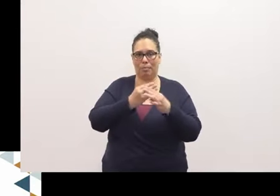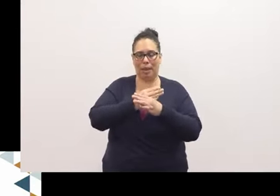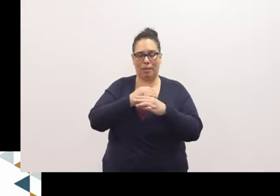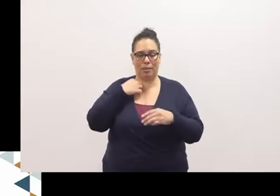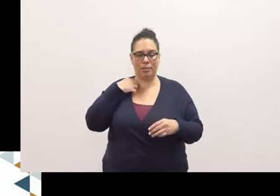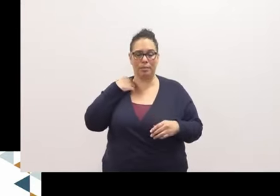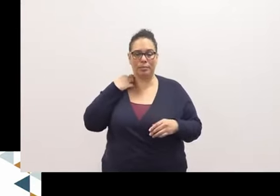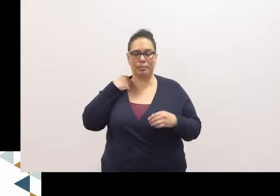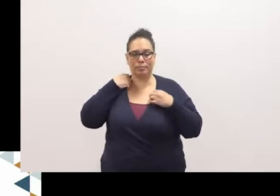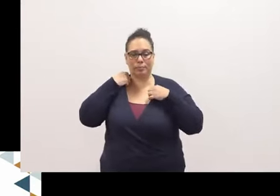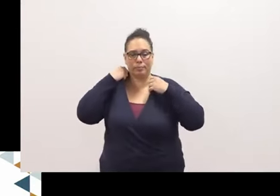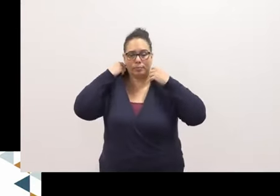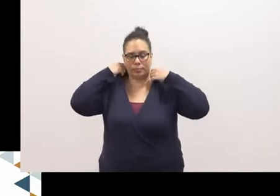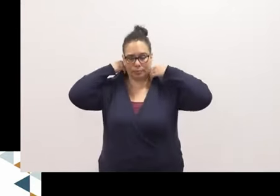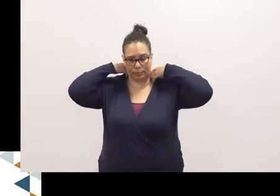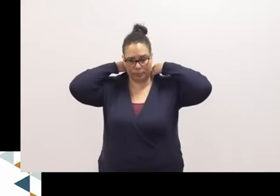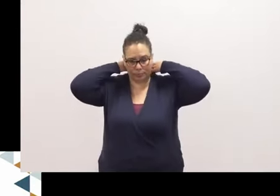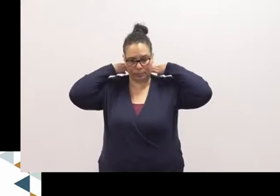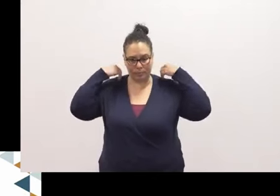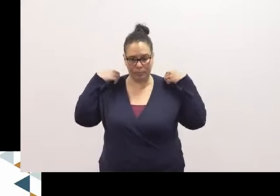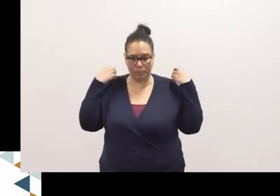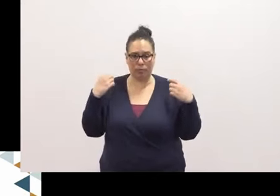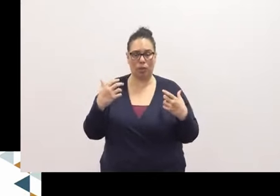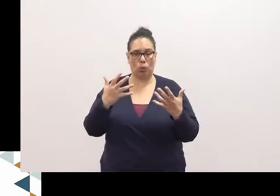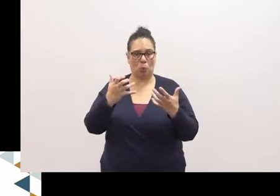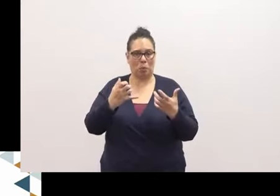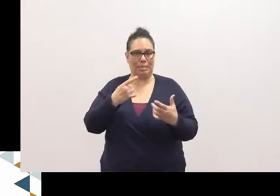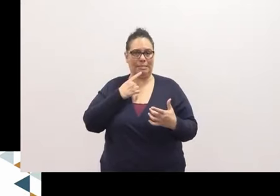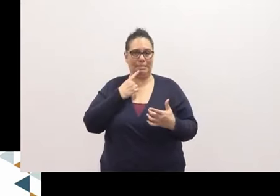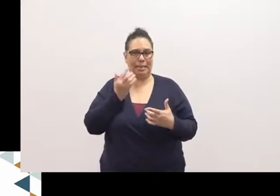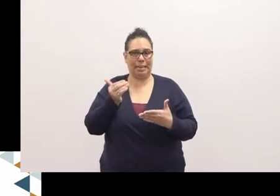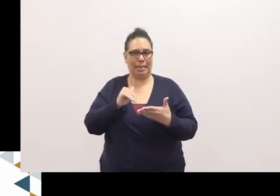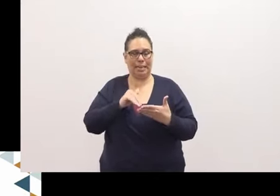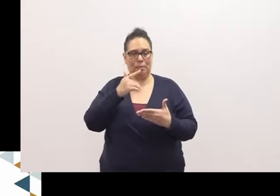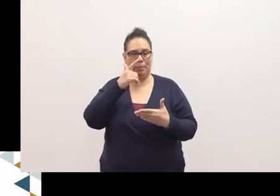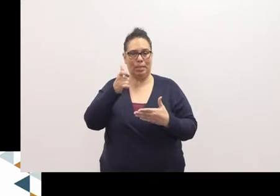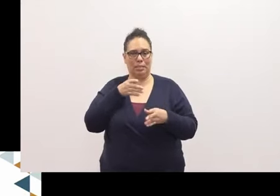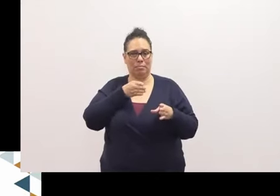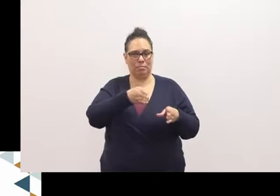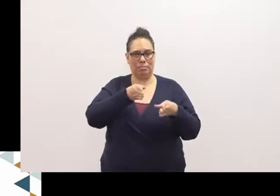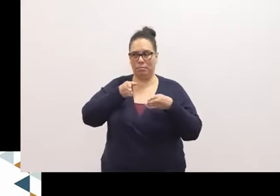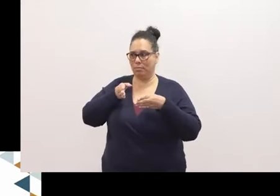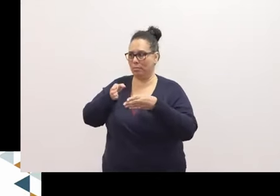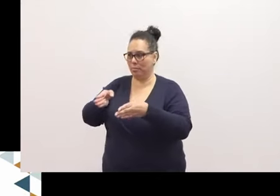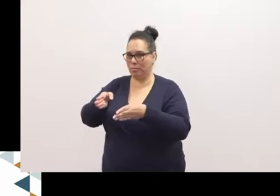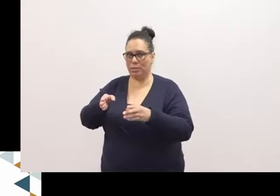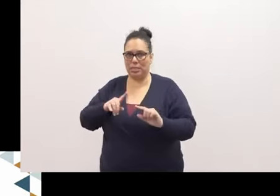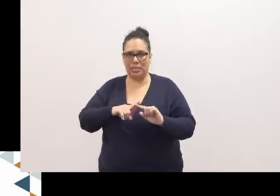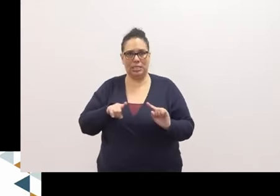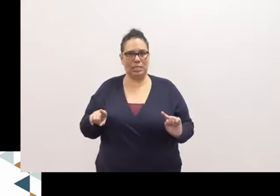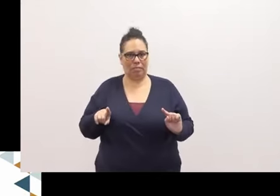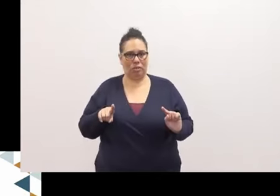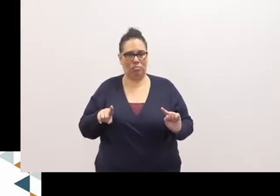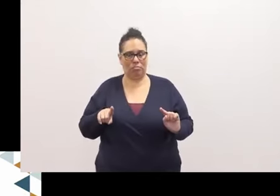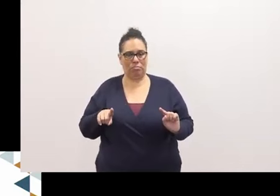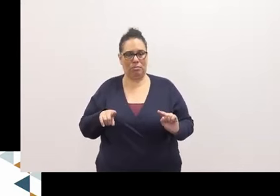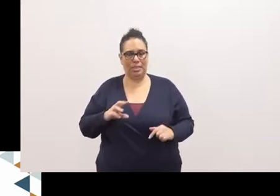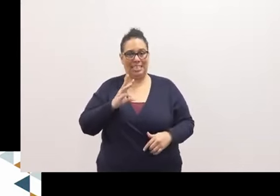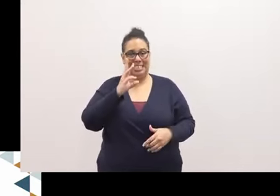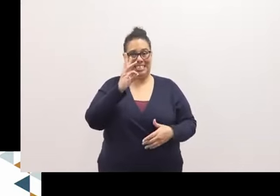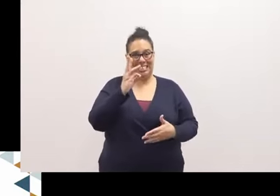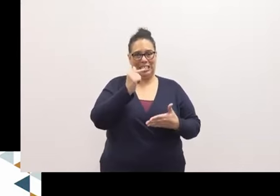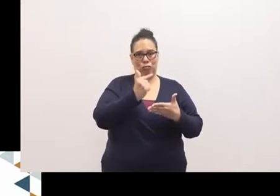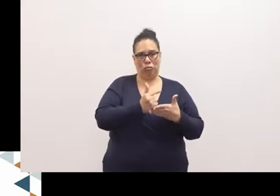we want to just call out that percentages because, again, the pathways are slightly different for our sixth graders compared to